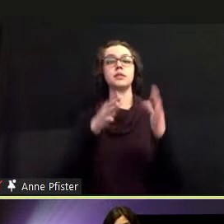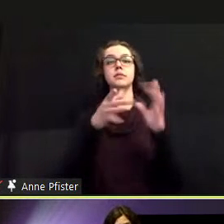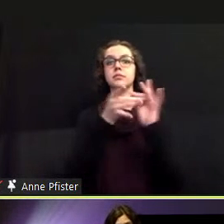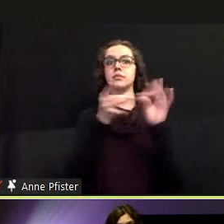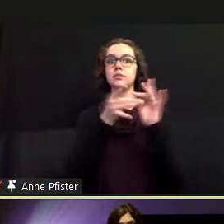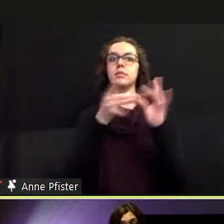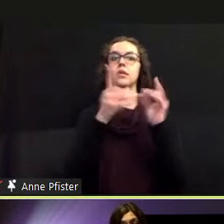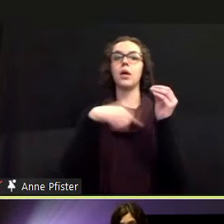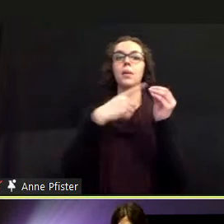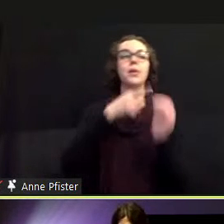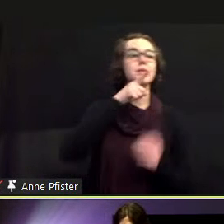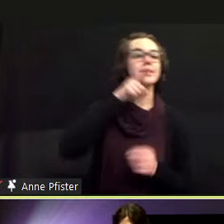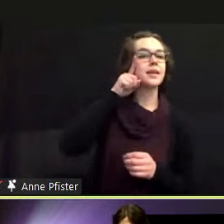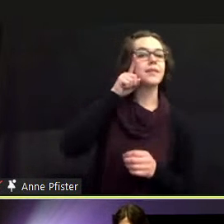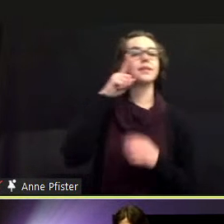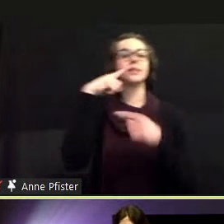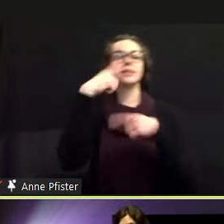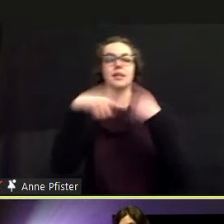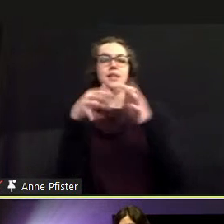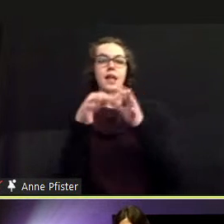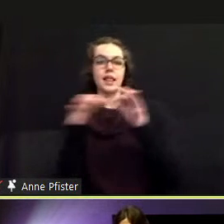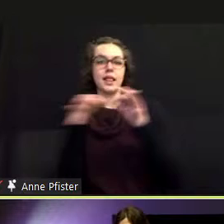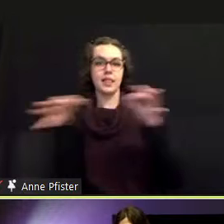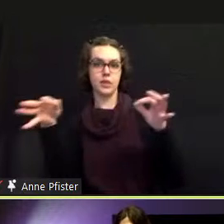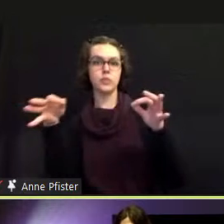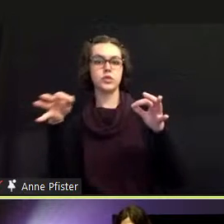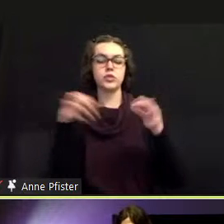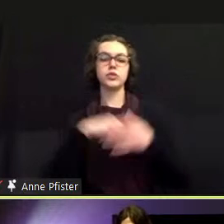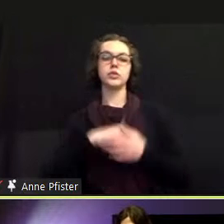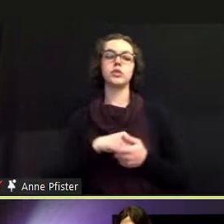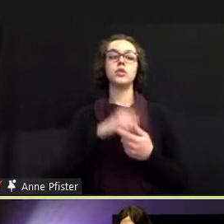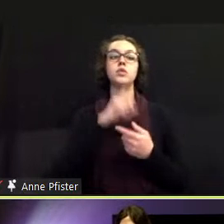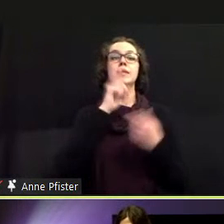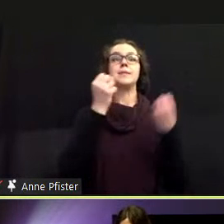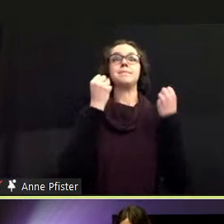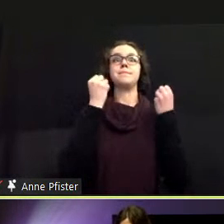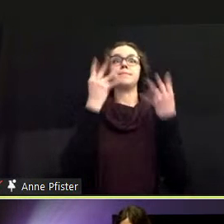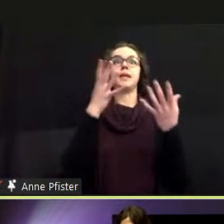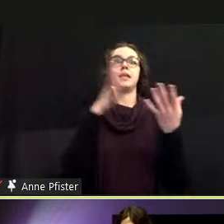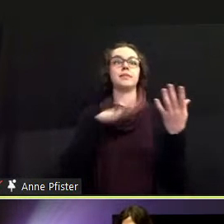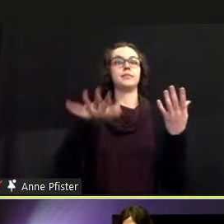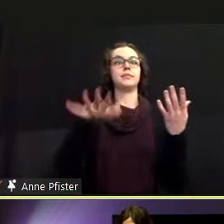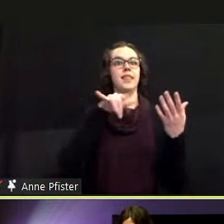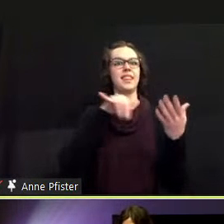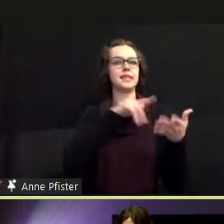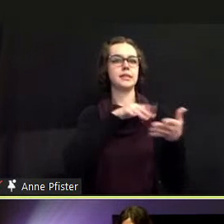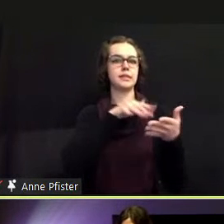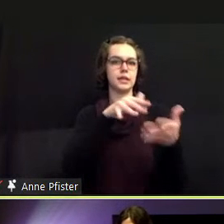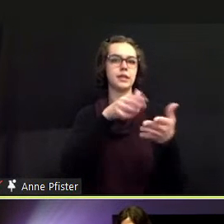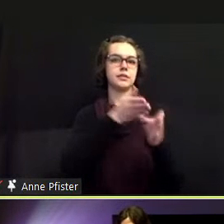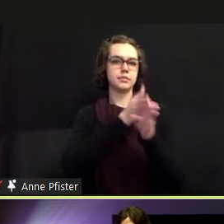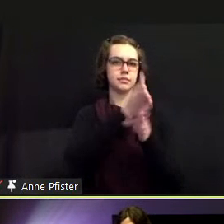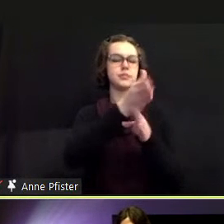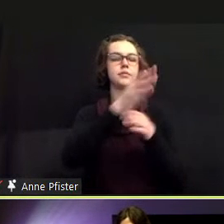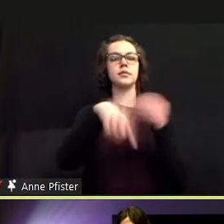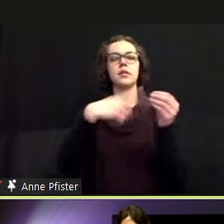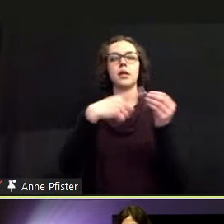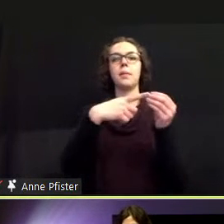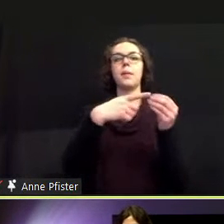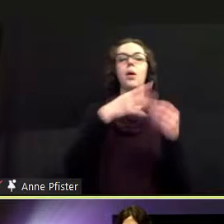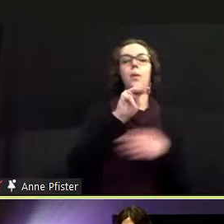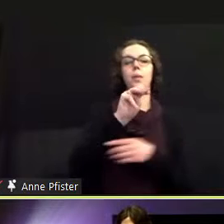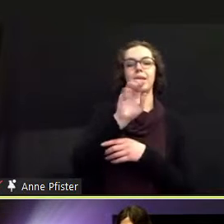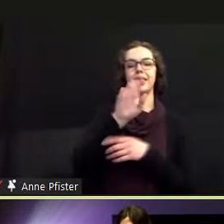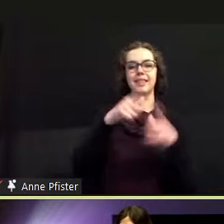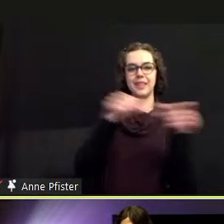of deafness and sign languages, establishing for many in our field an understanding of a mode of language and sociality that had been